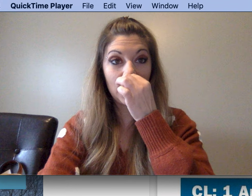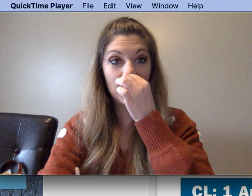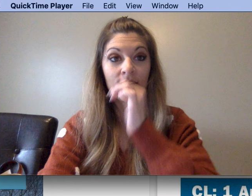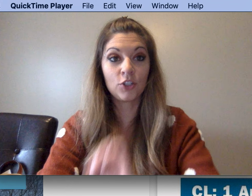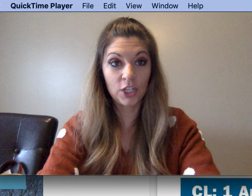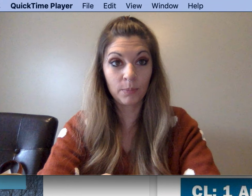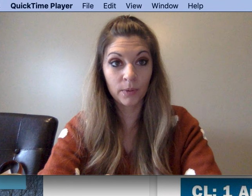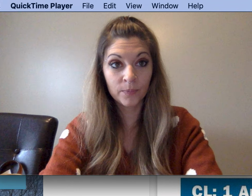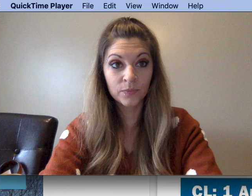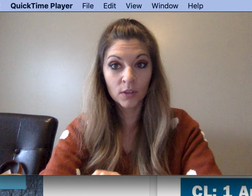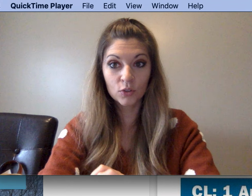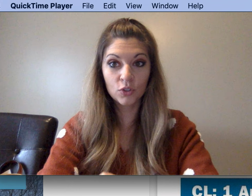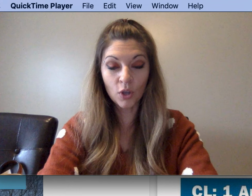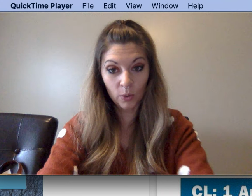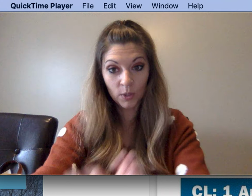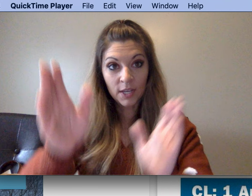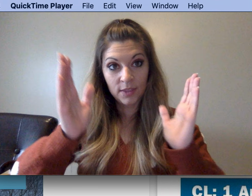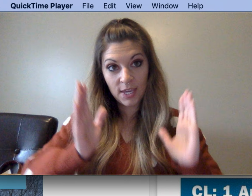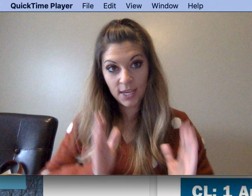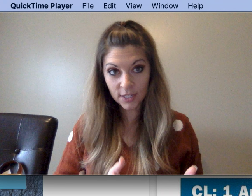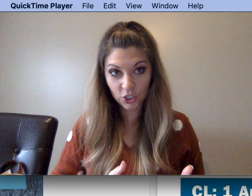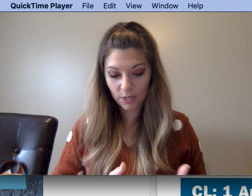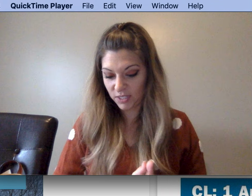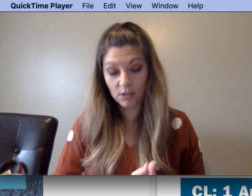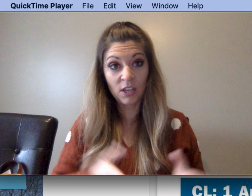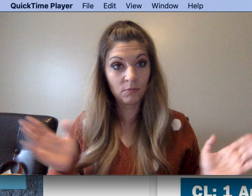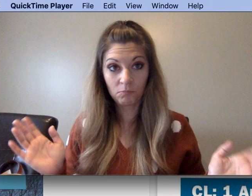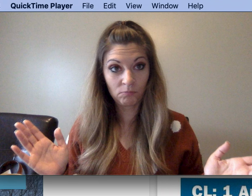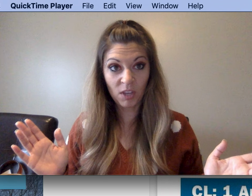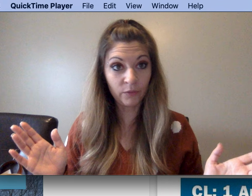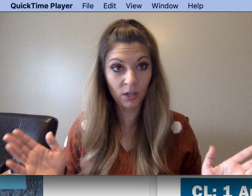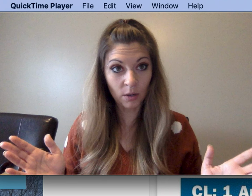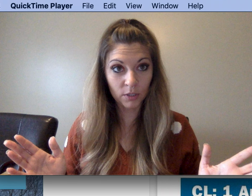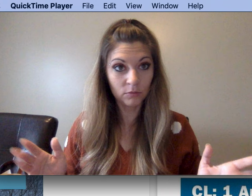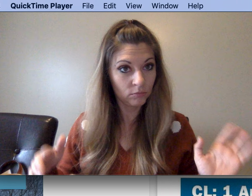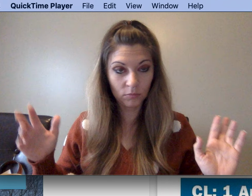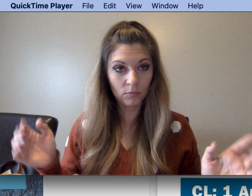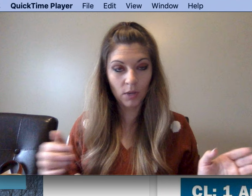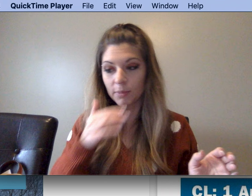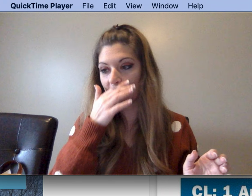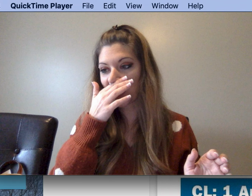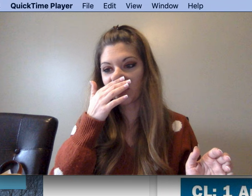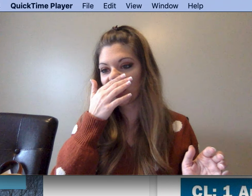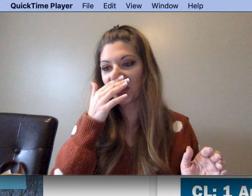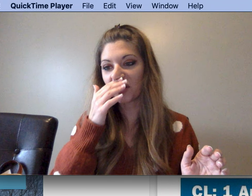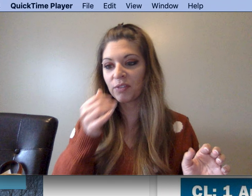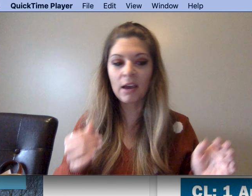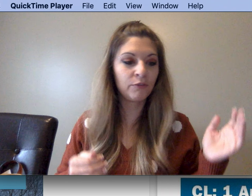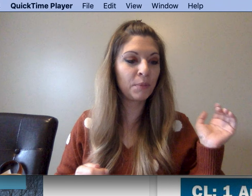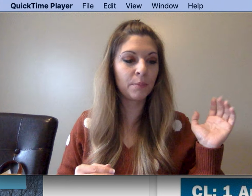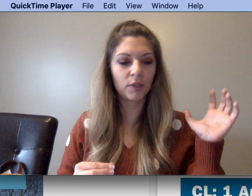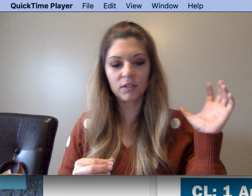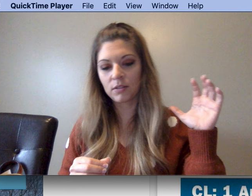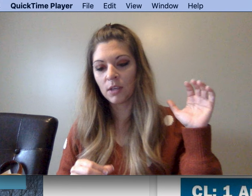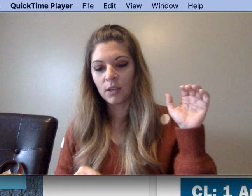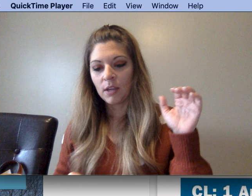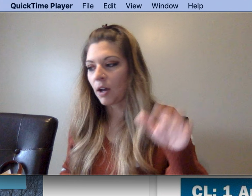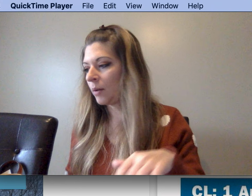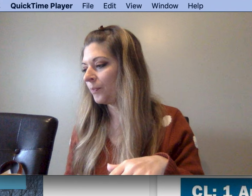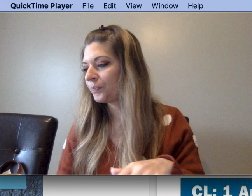specific hand shape. So the hand shapes, infinite number. I mean, every letter of the alphabet